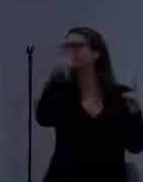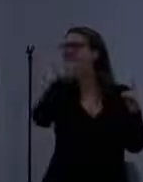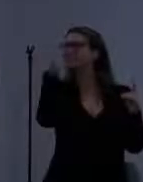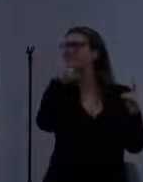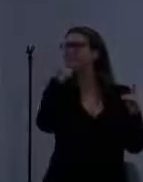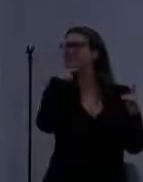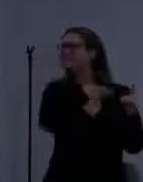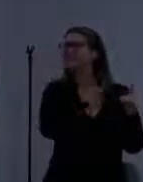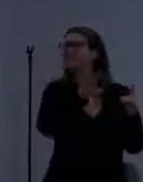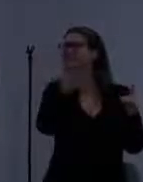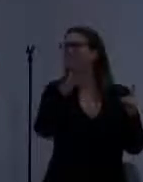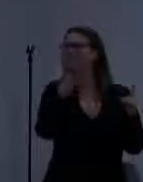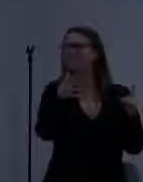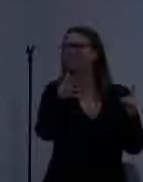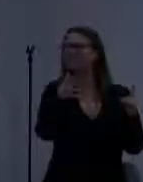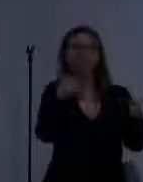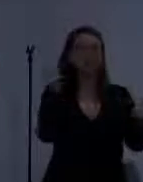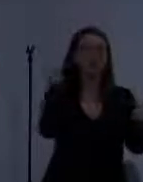You know what I'm saying?